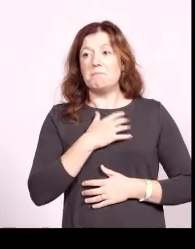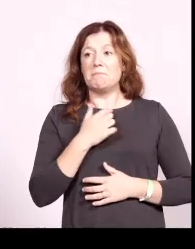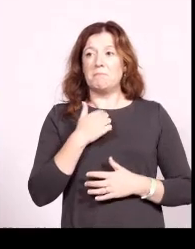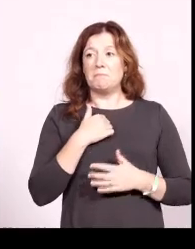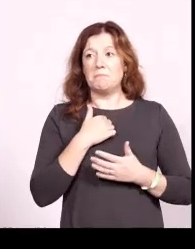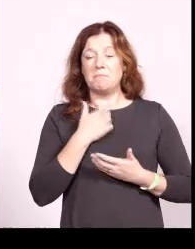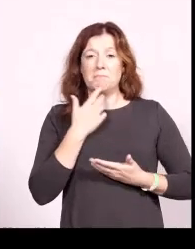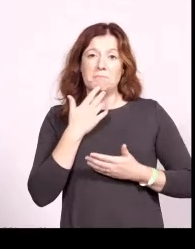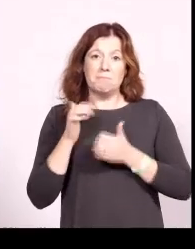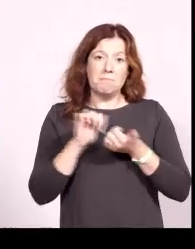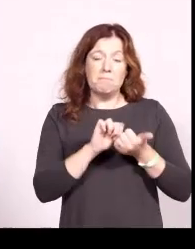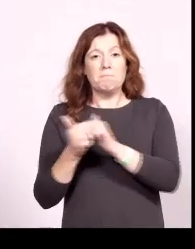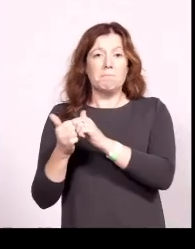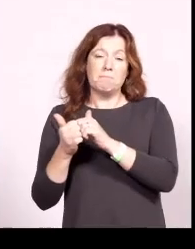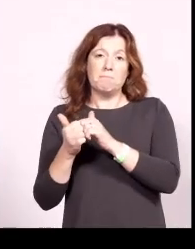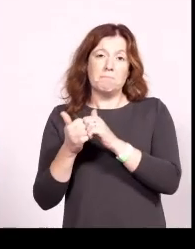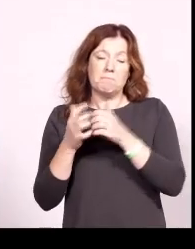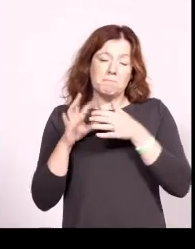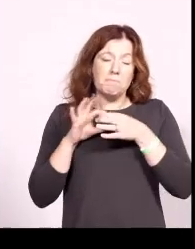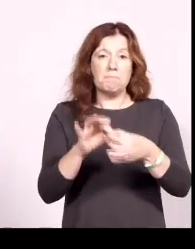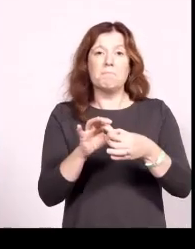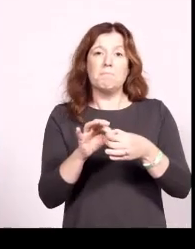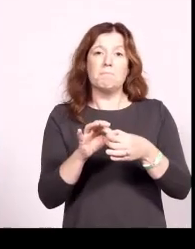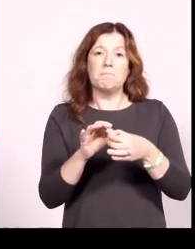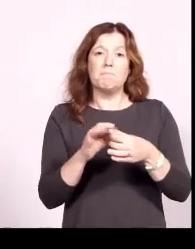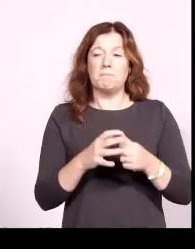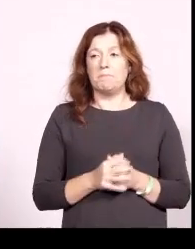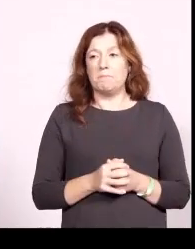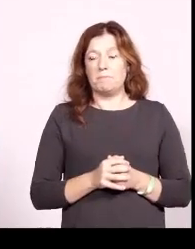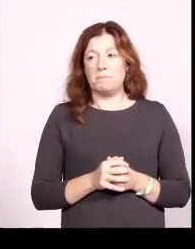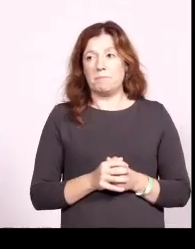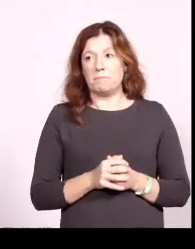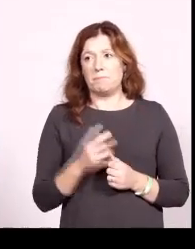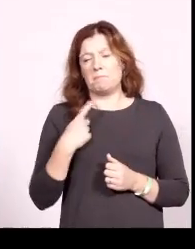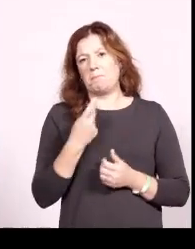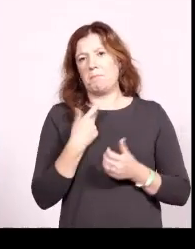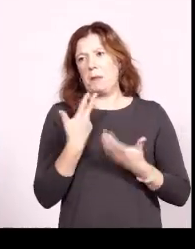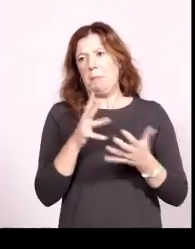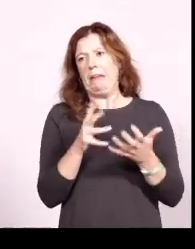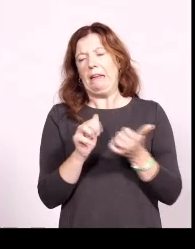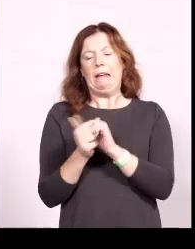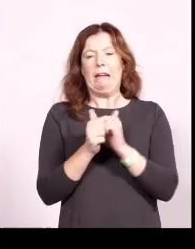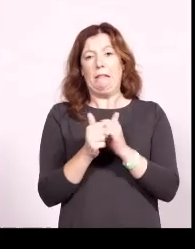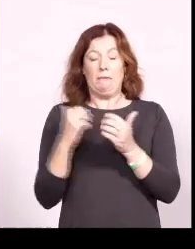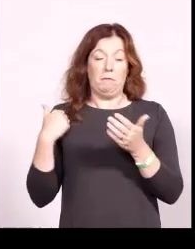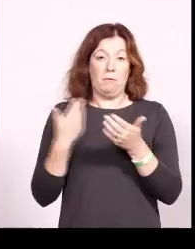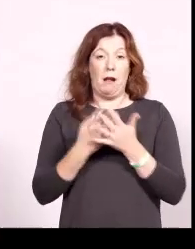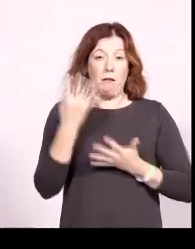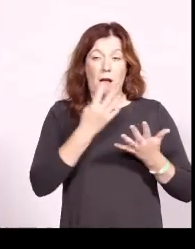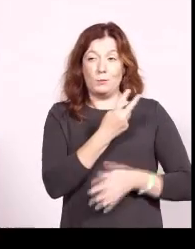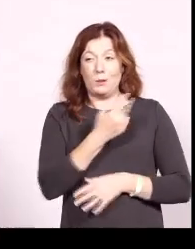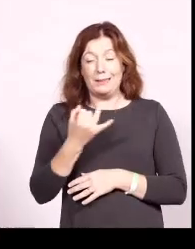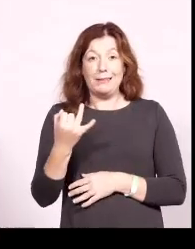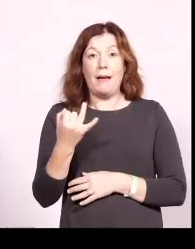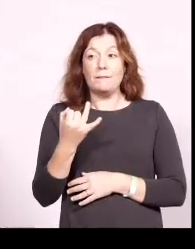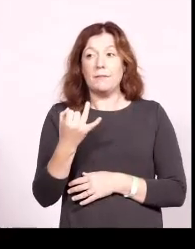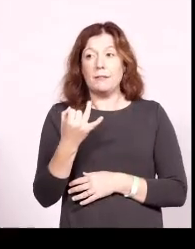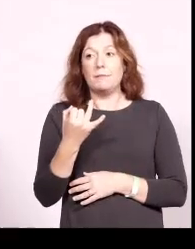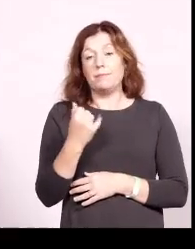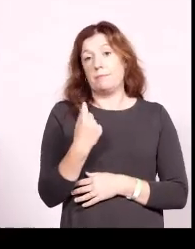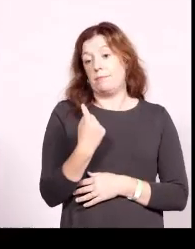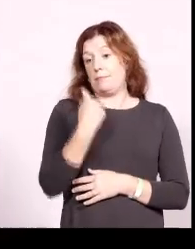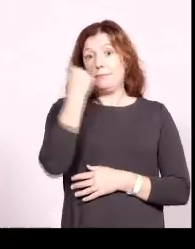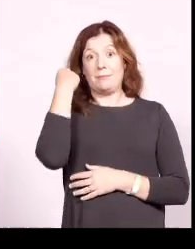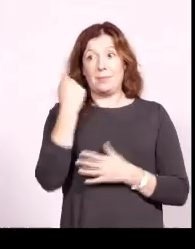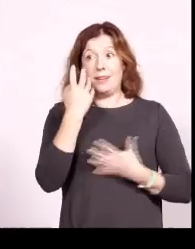fraternal greetings. The Labour and Co-op parties have been sisters since 1927, and back then, the first